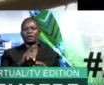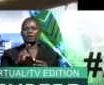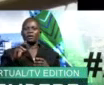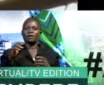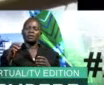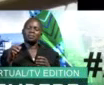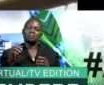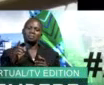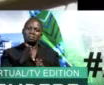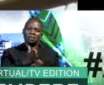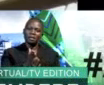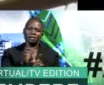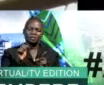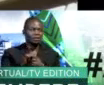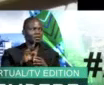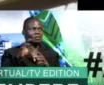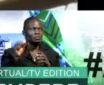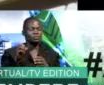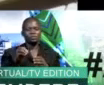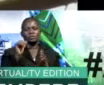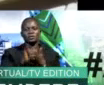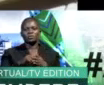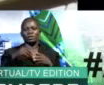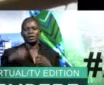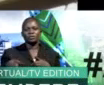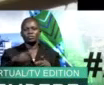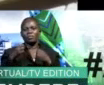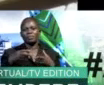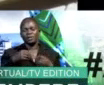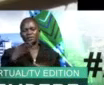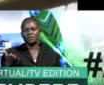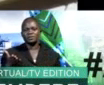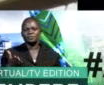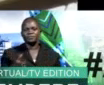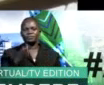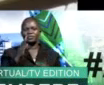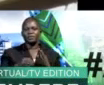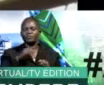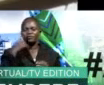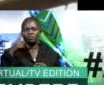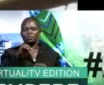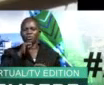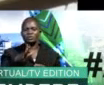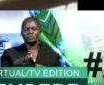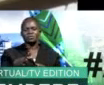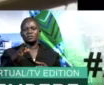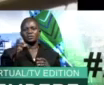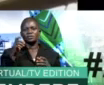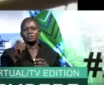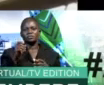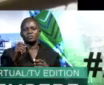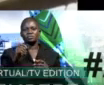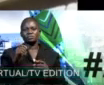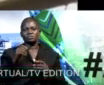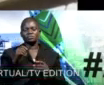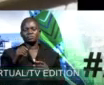our coastline or offshore lines that are so huge that we can do a lot of things. If for nothing else, copy the